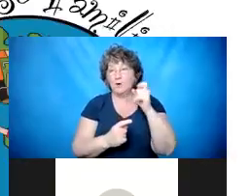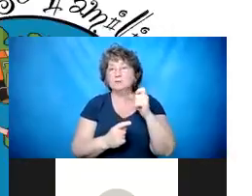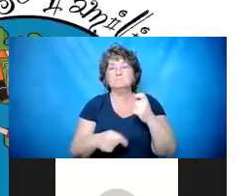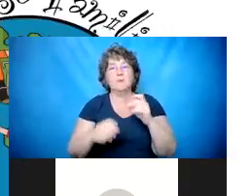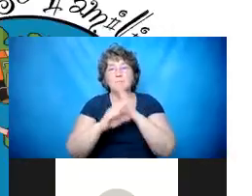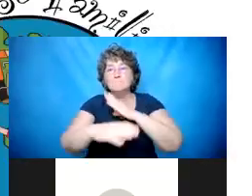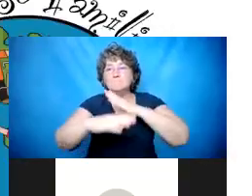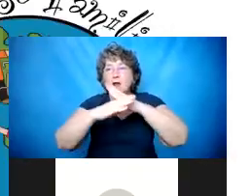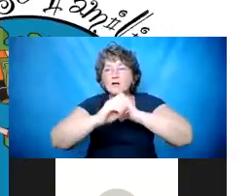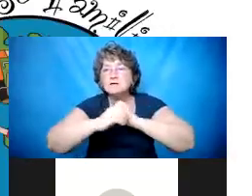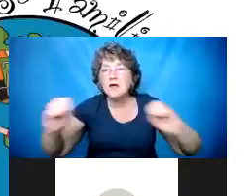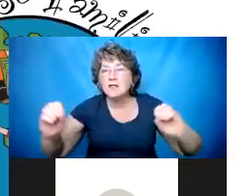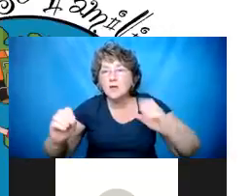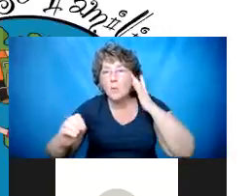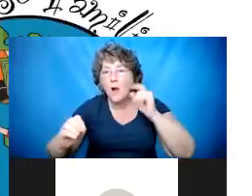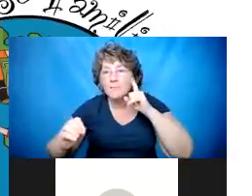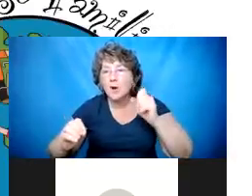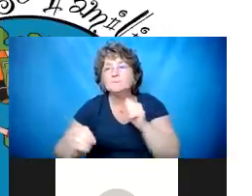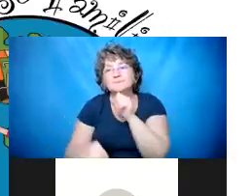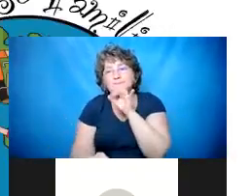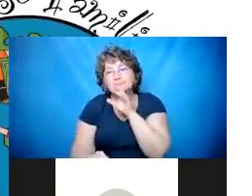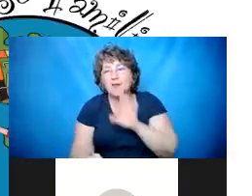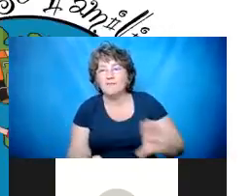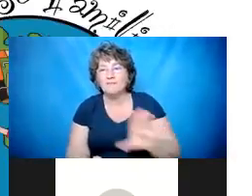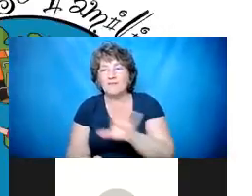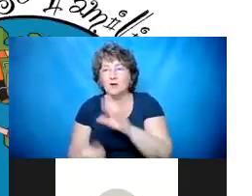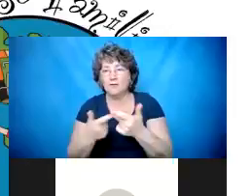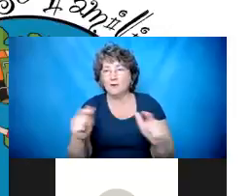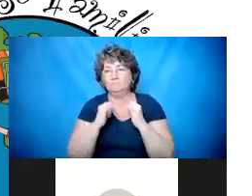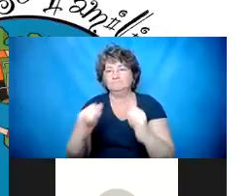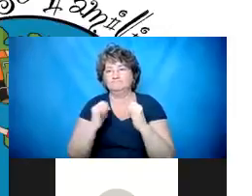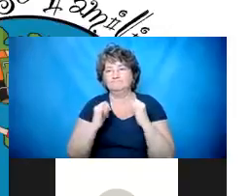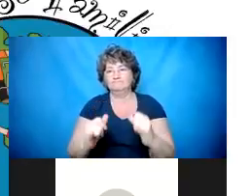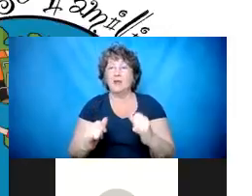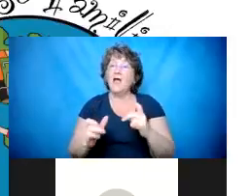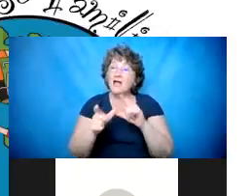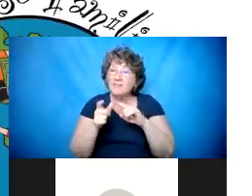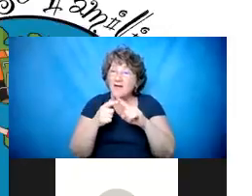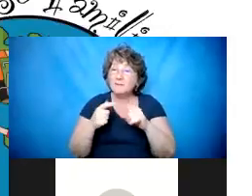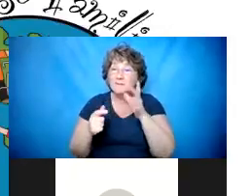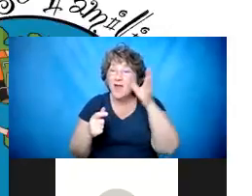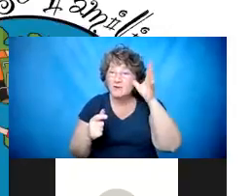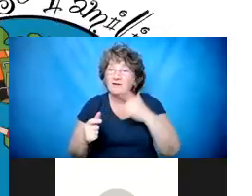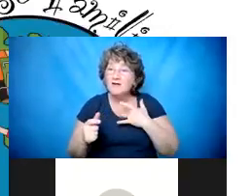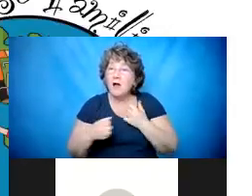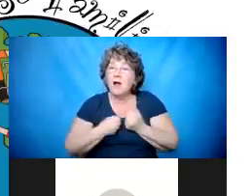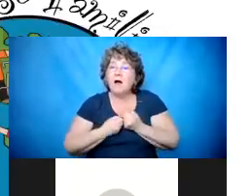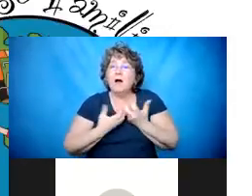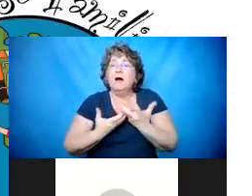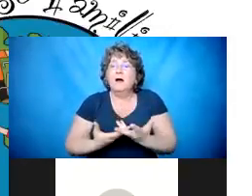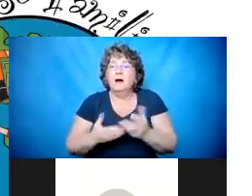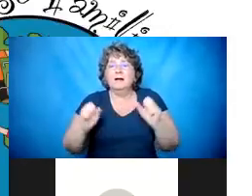and it lends itself for parents to openly want to share. We know that it is harder for families to